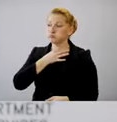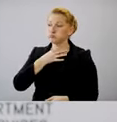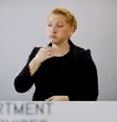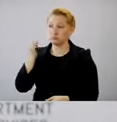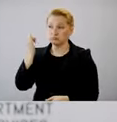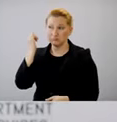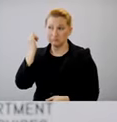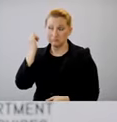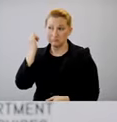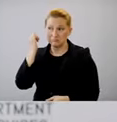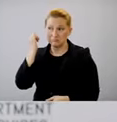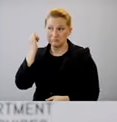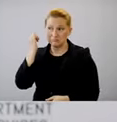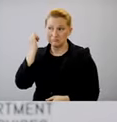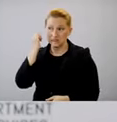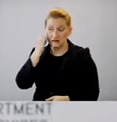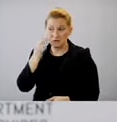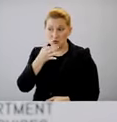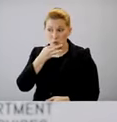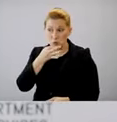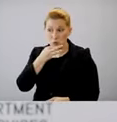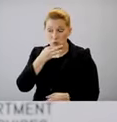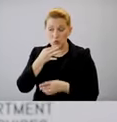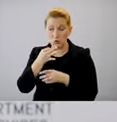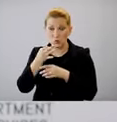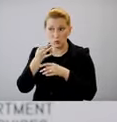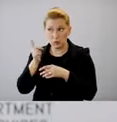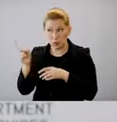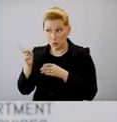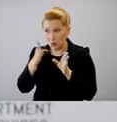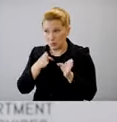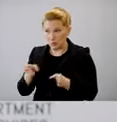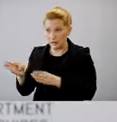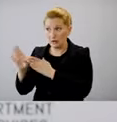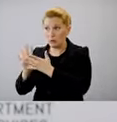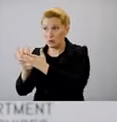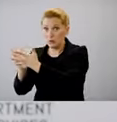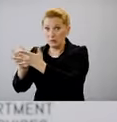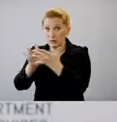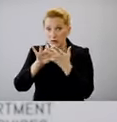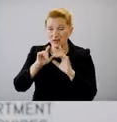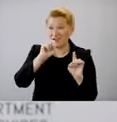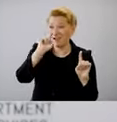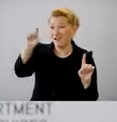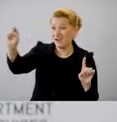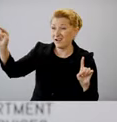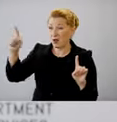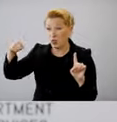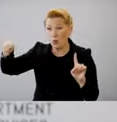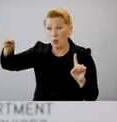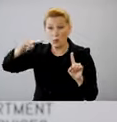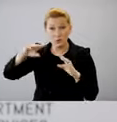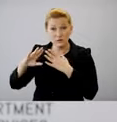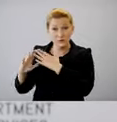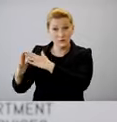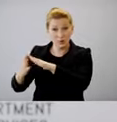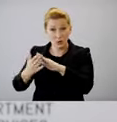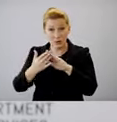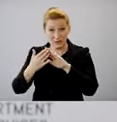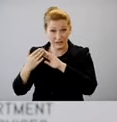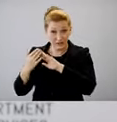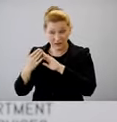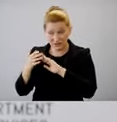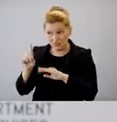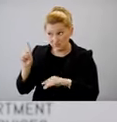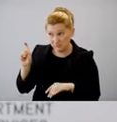especially with cases of COVID kind of starting to increase here, to try to reach out to these more